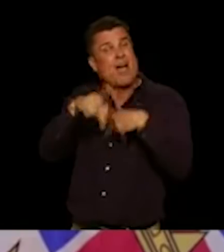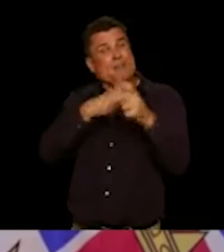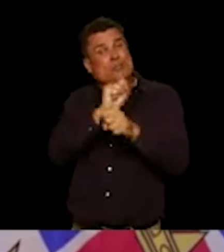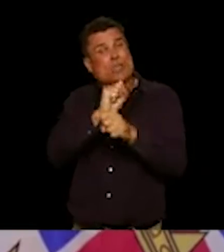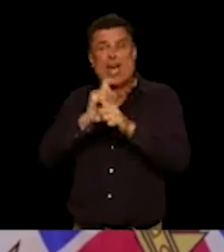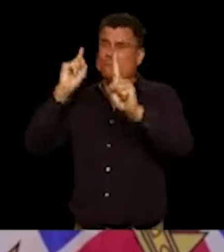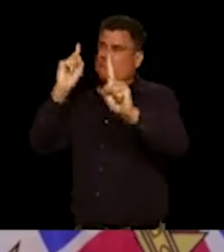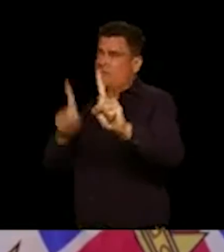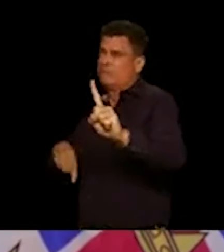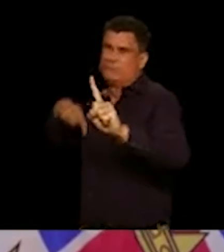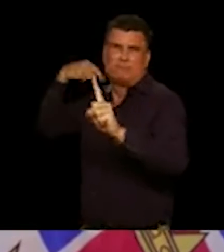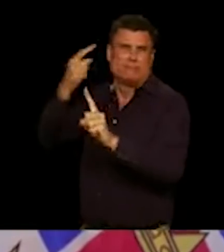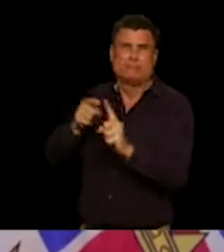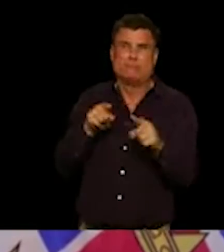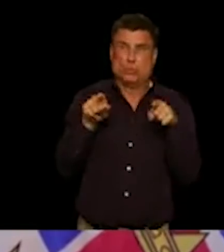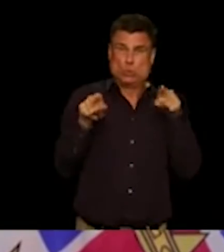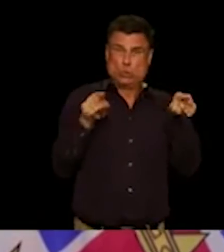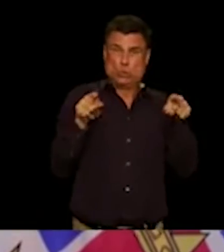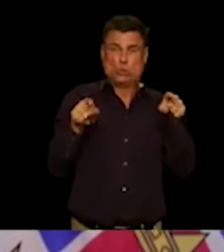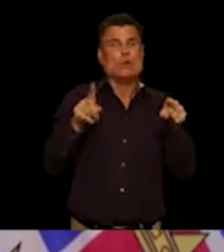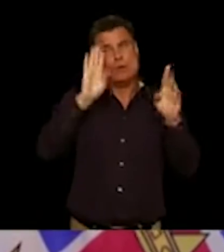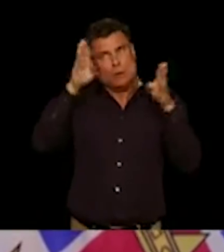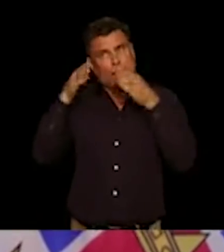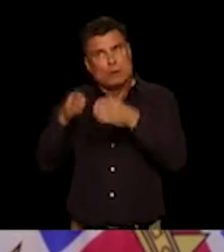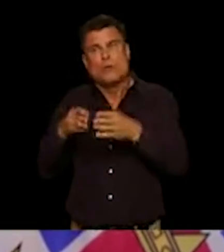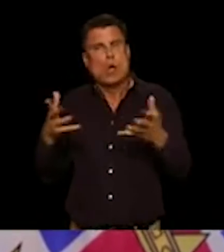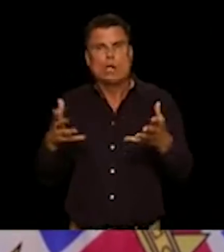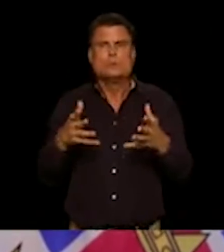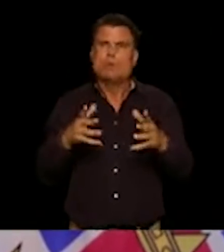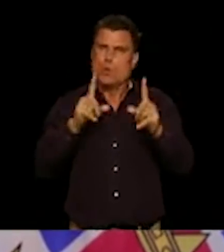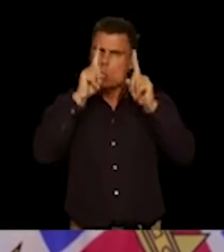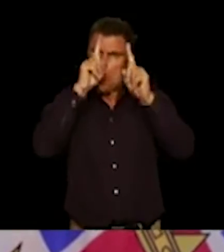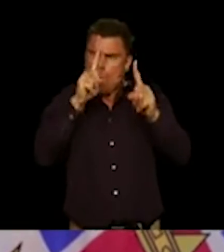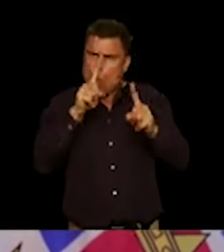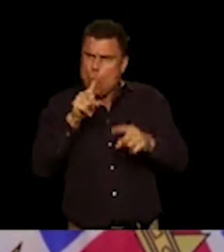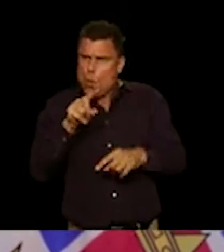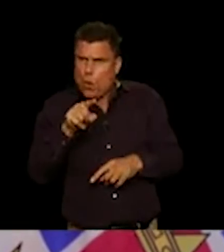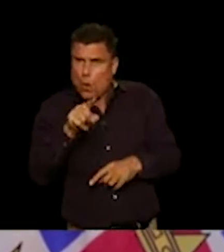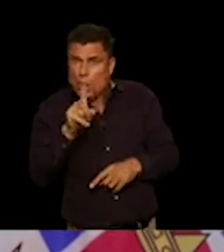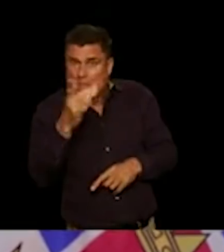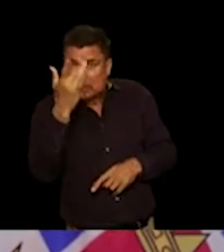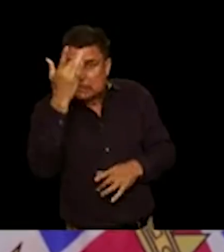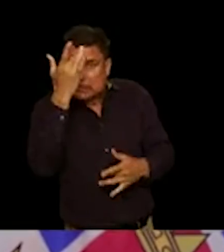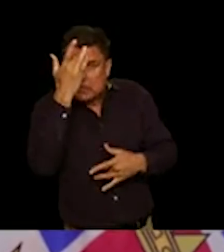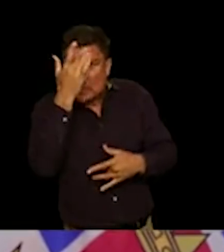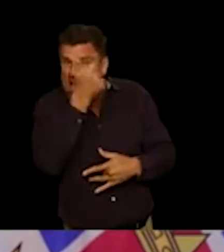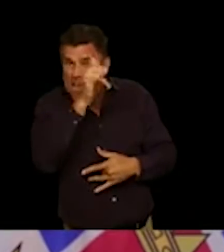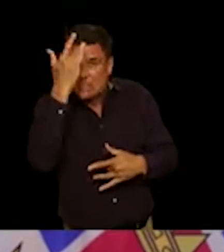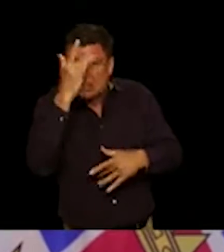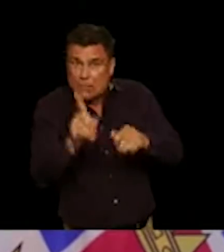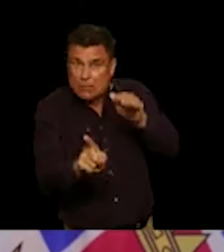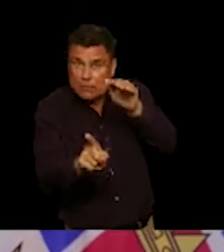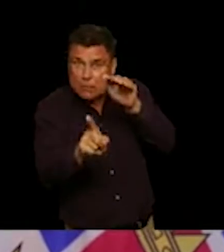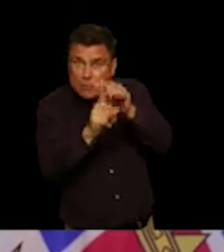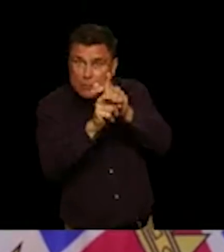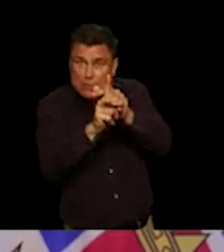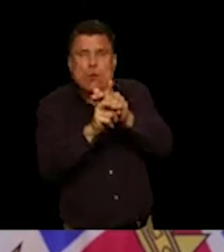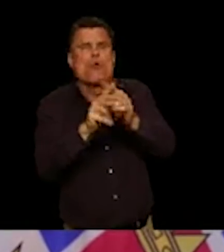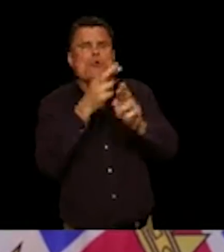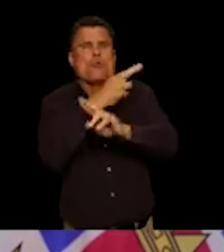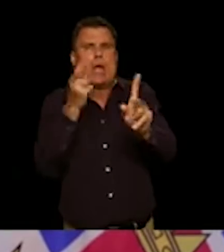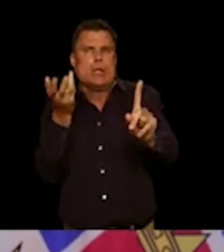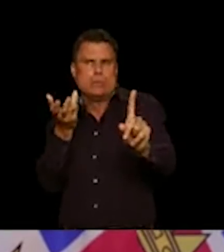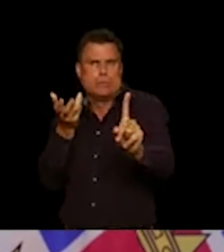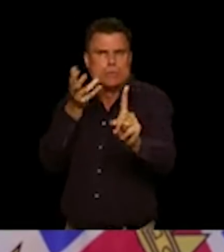It's how we ensure that when somebody's infected with a communicable disease, something that can be transmitted between people, that we